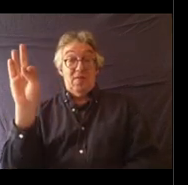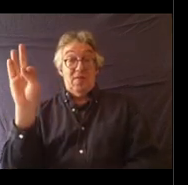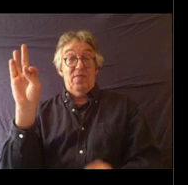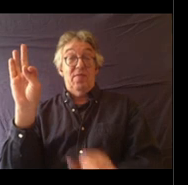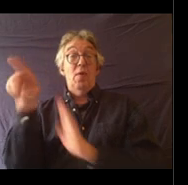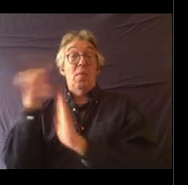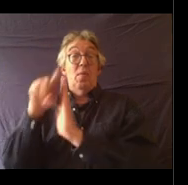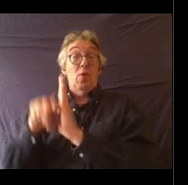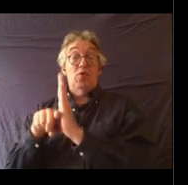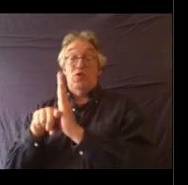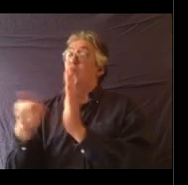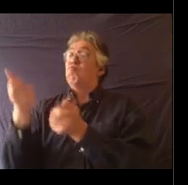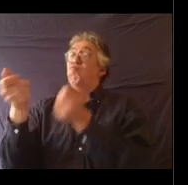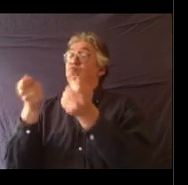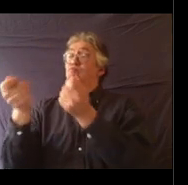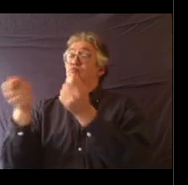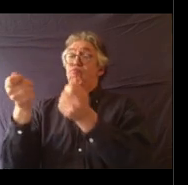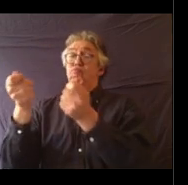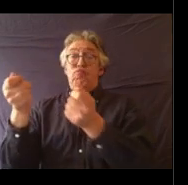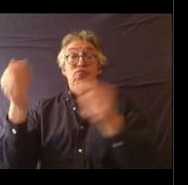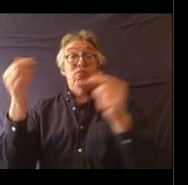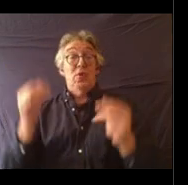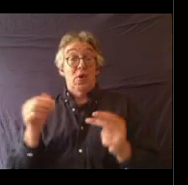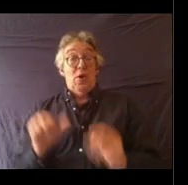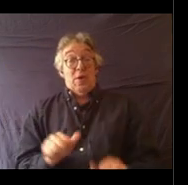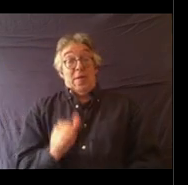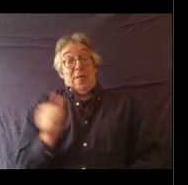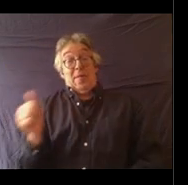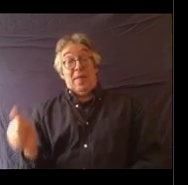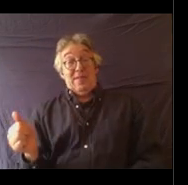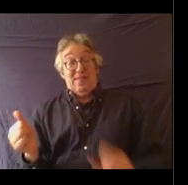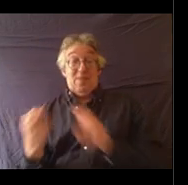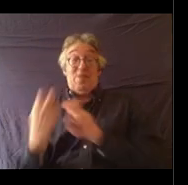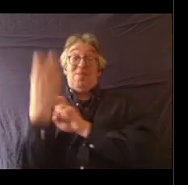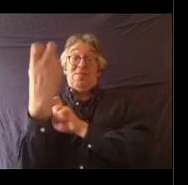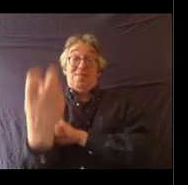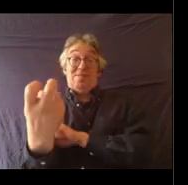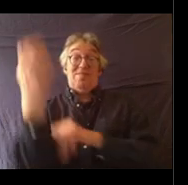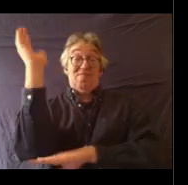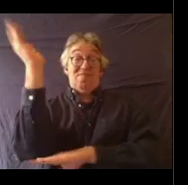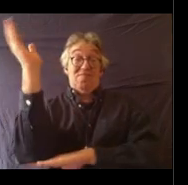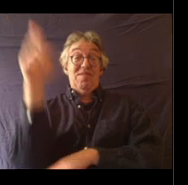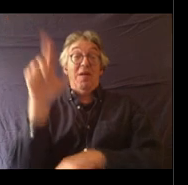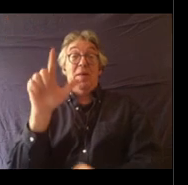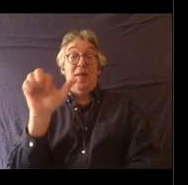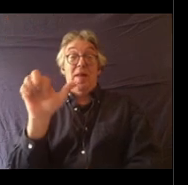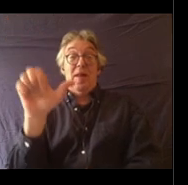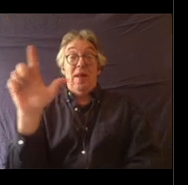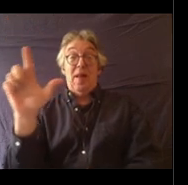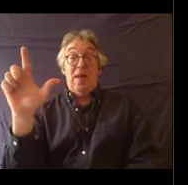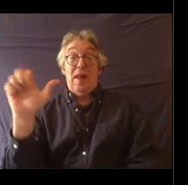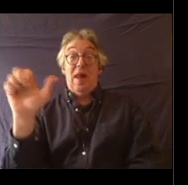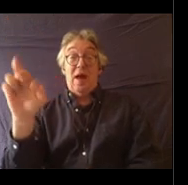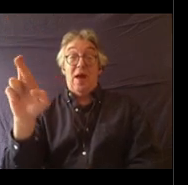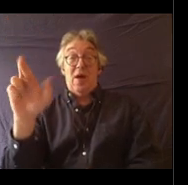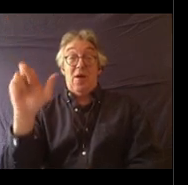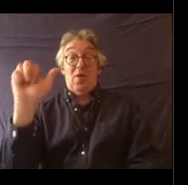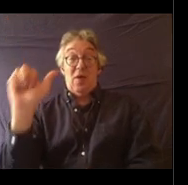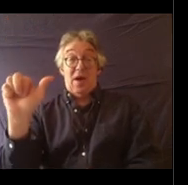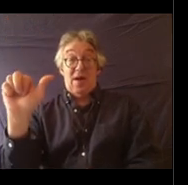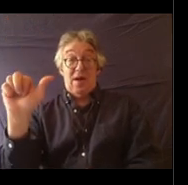our speakers that are sitting next to me and opposite. There's Lara Orlandi from the European Commission,